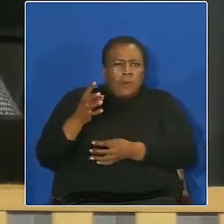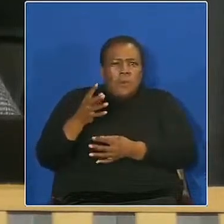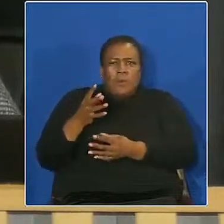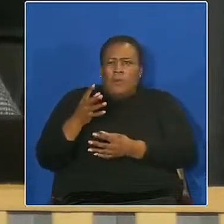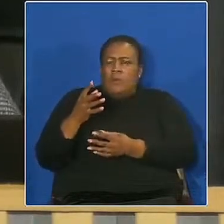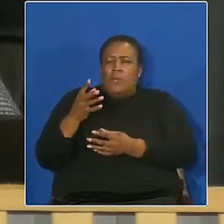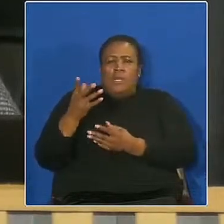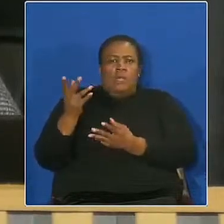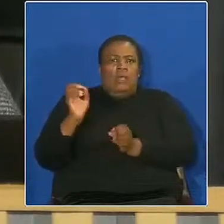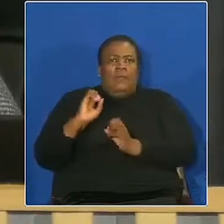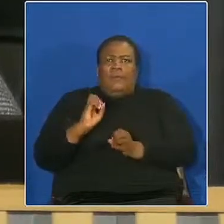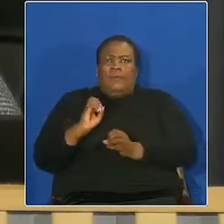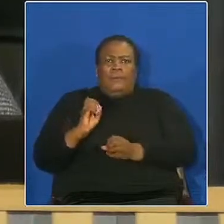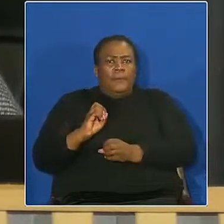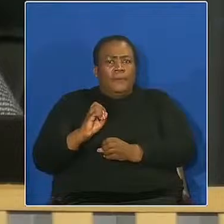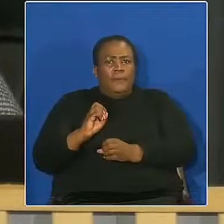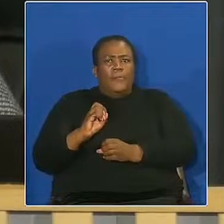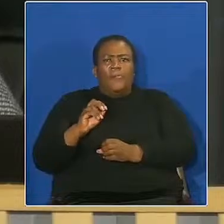if anything?